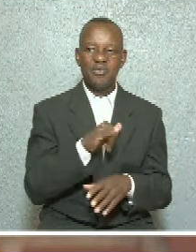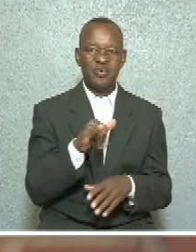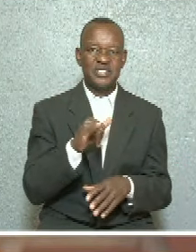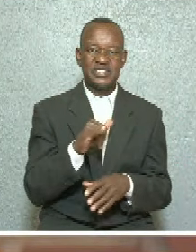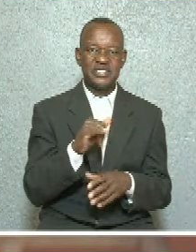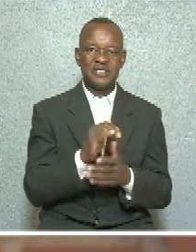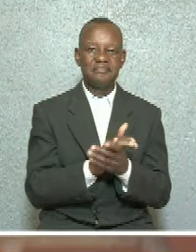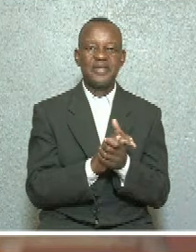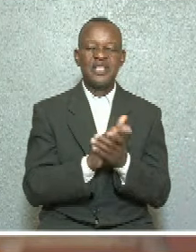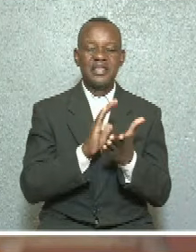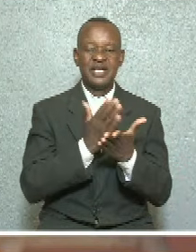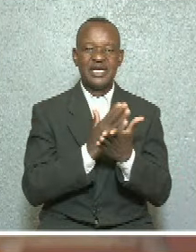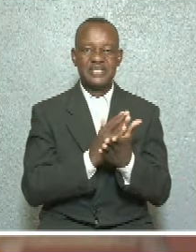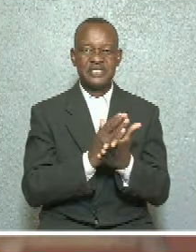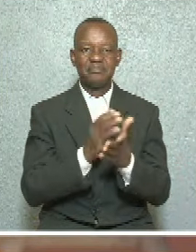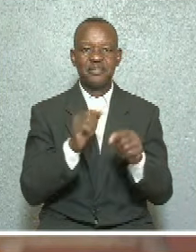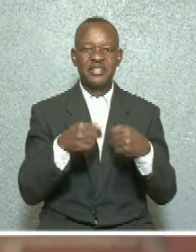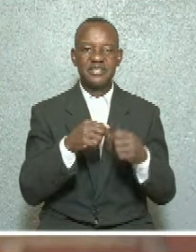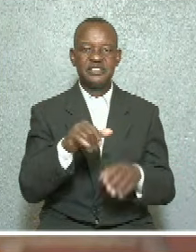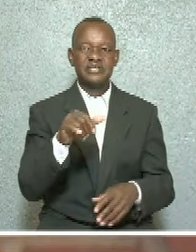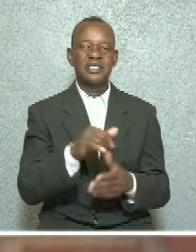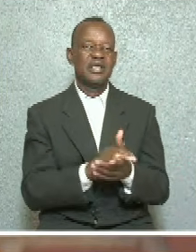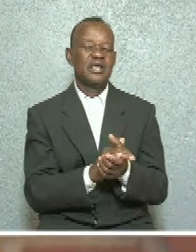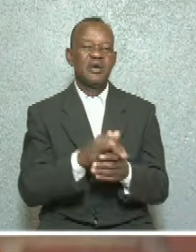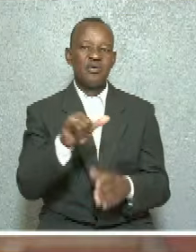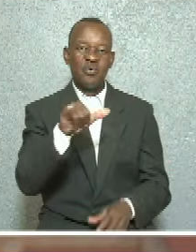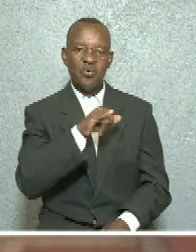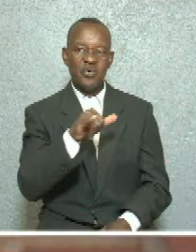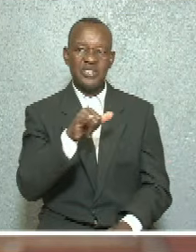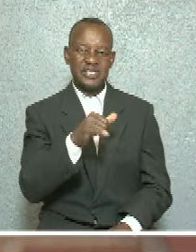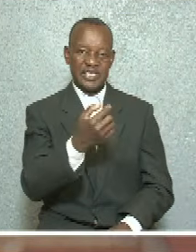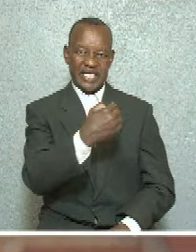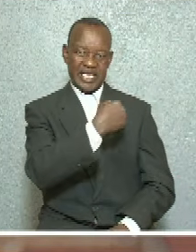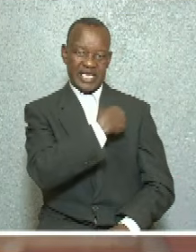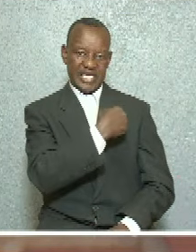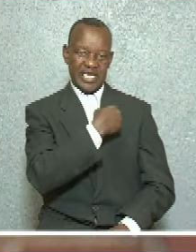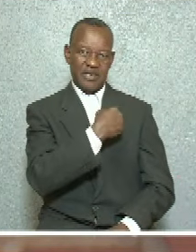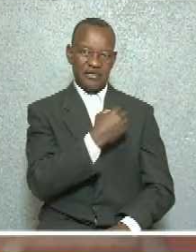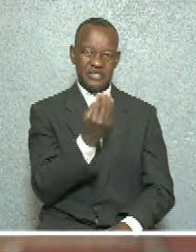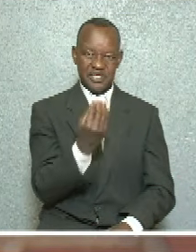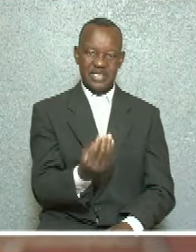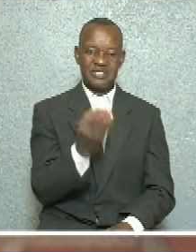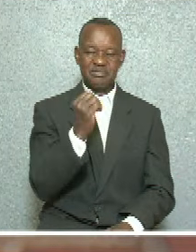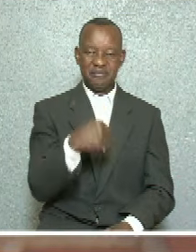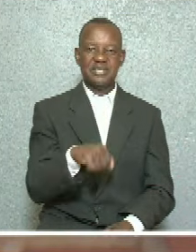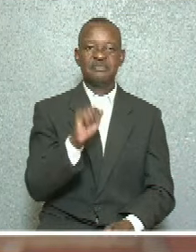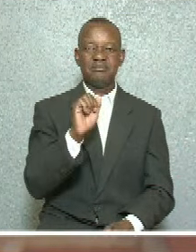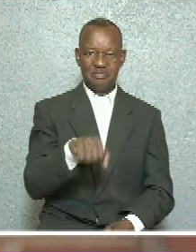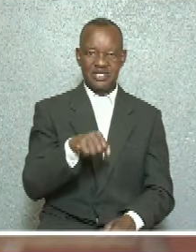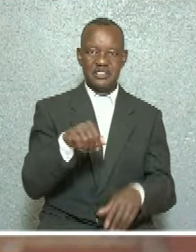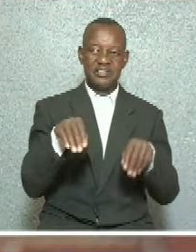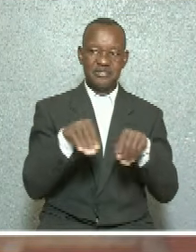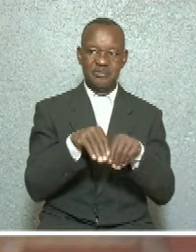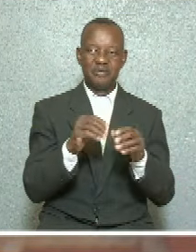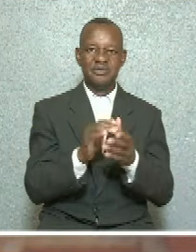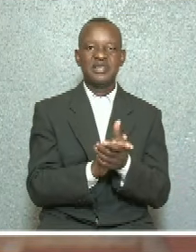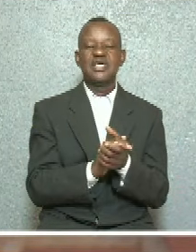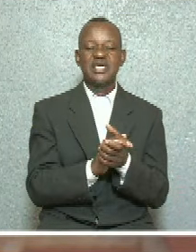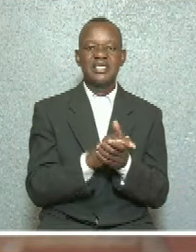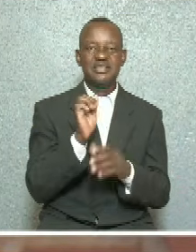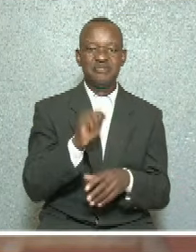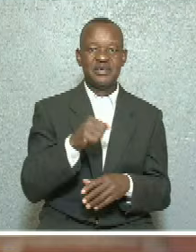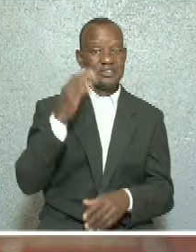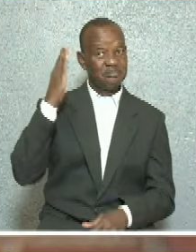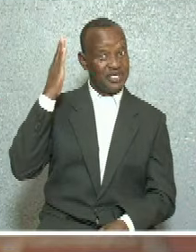that society has already decided. This is how you're going to be, and that is how it's going to stay. So my advice and my